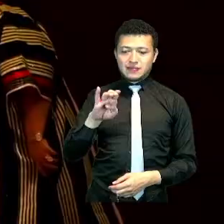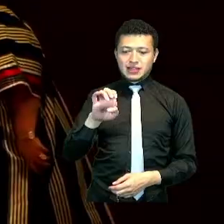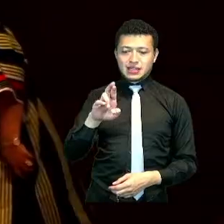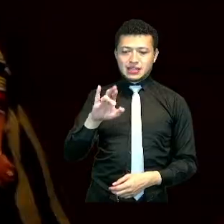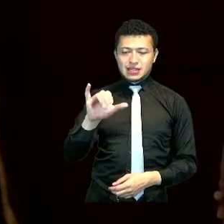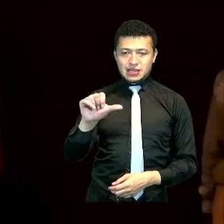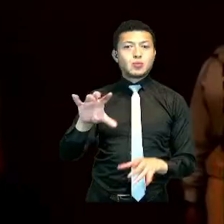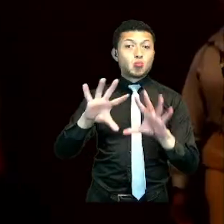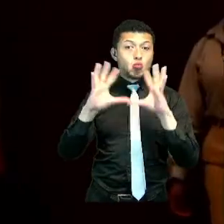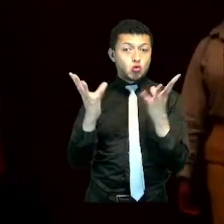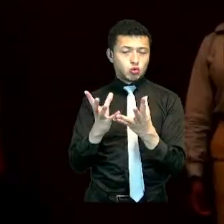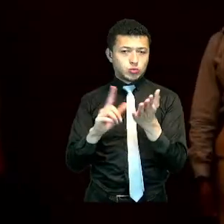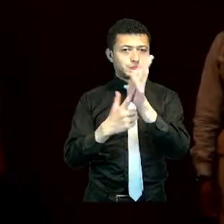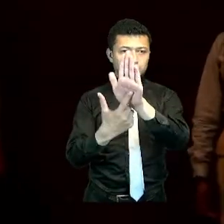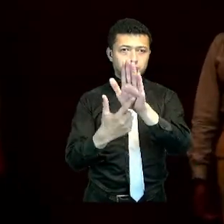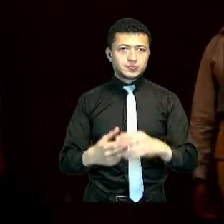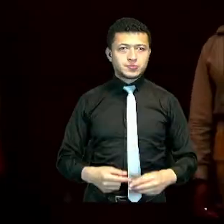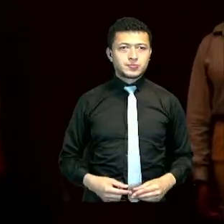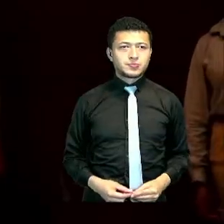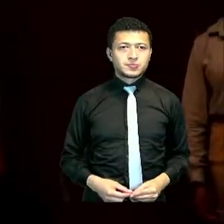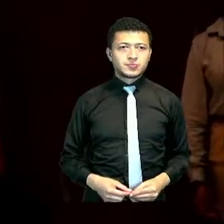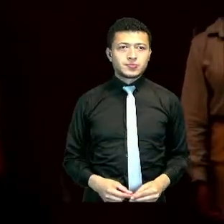world.